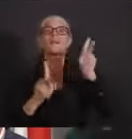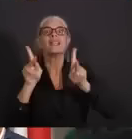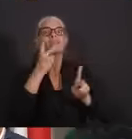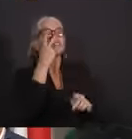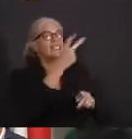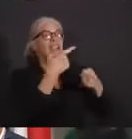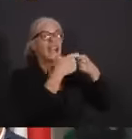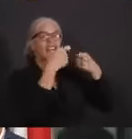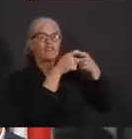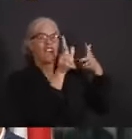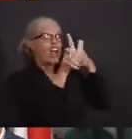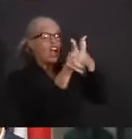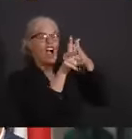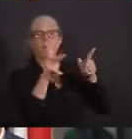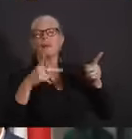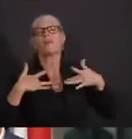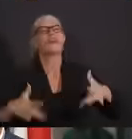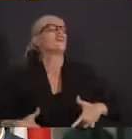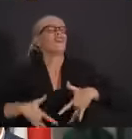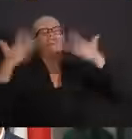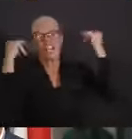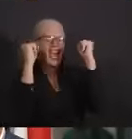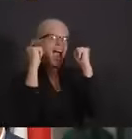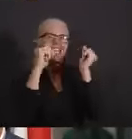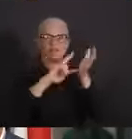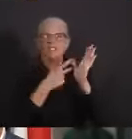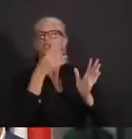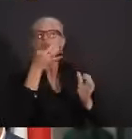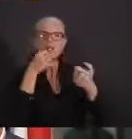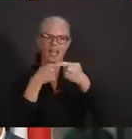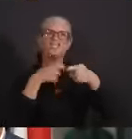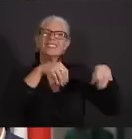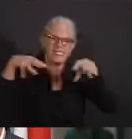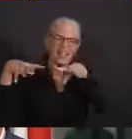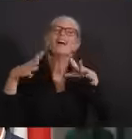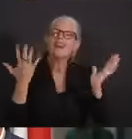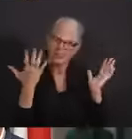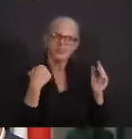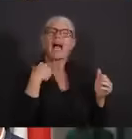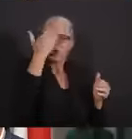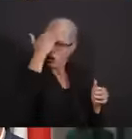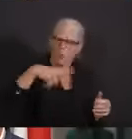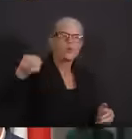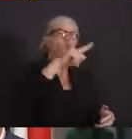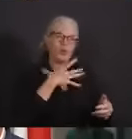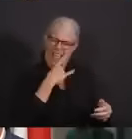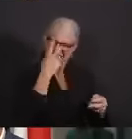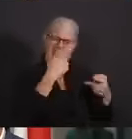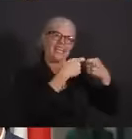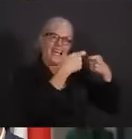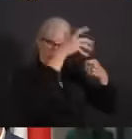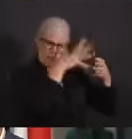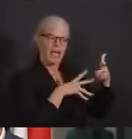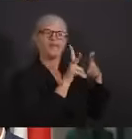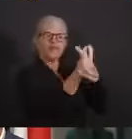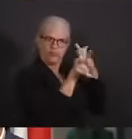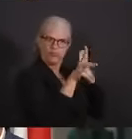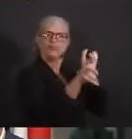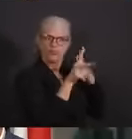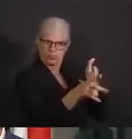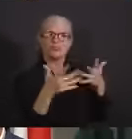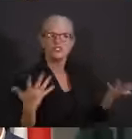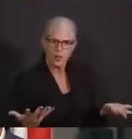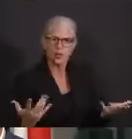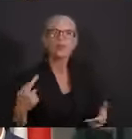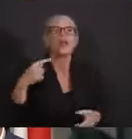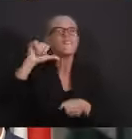sight. They will get to work, get their power resumed as quick as possible. And then we have massive amounts of fuel on standby